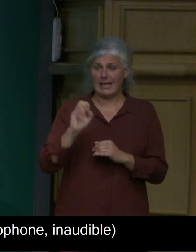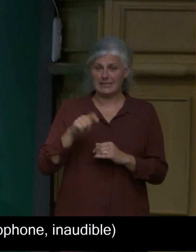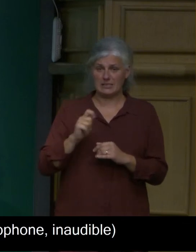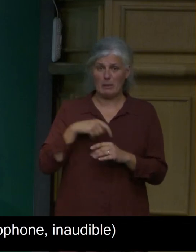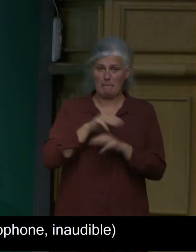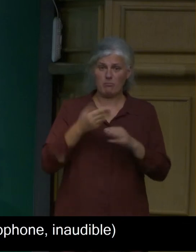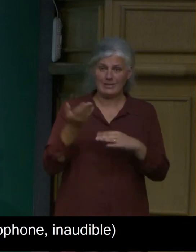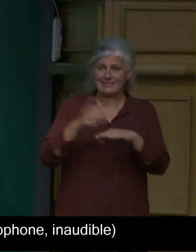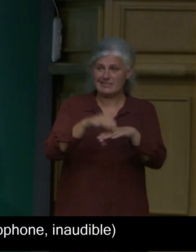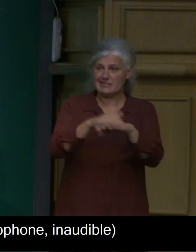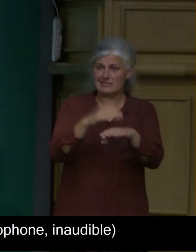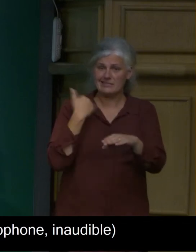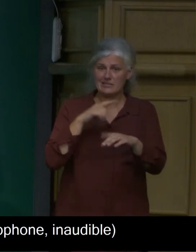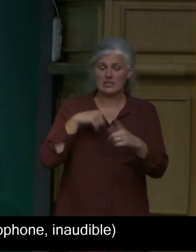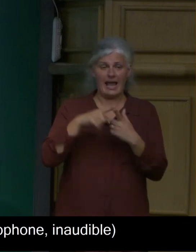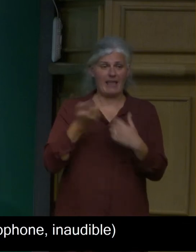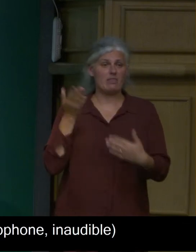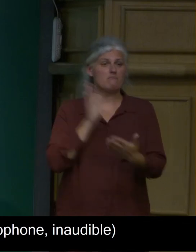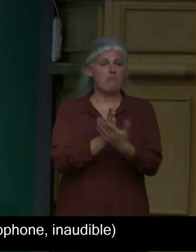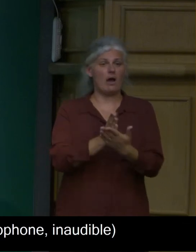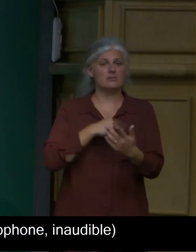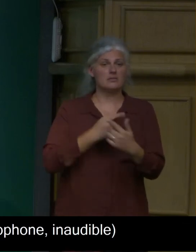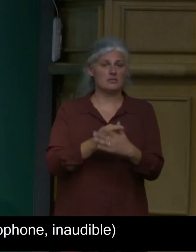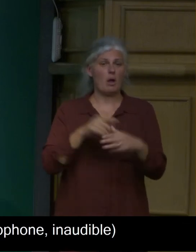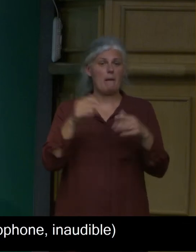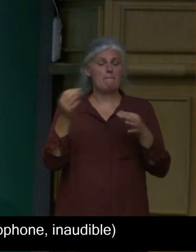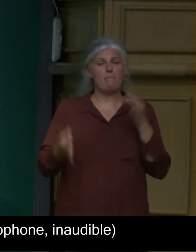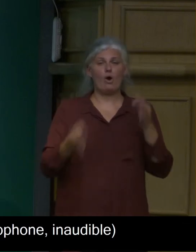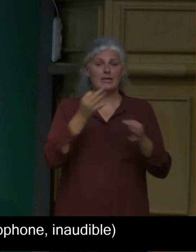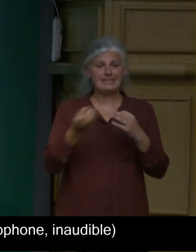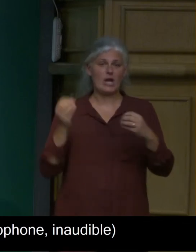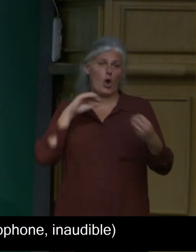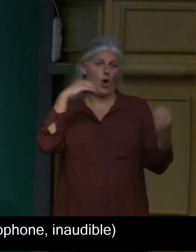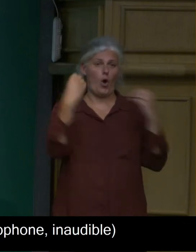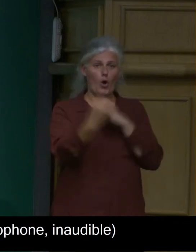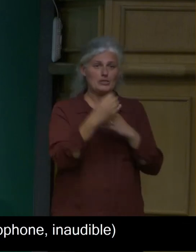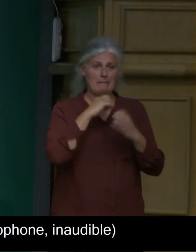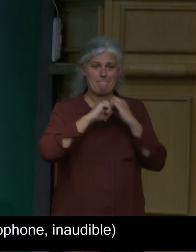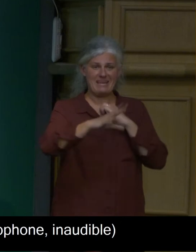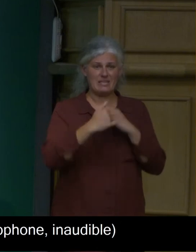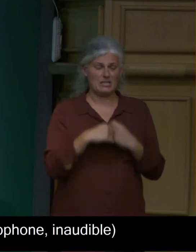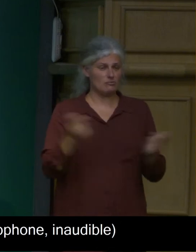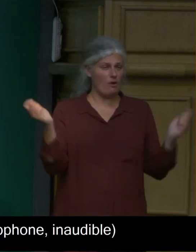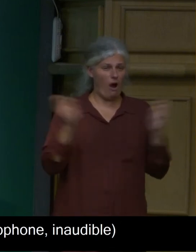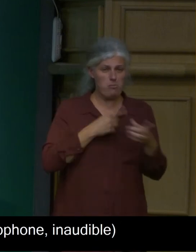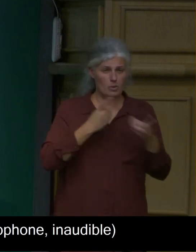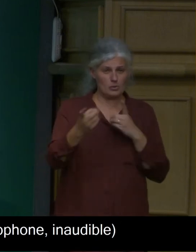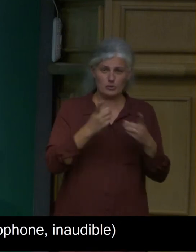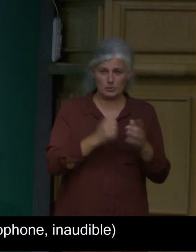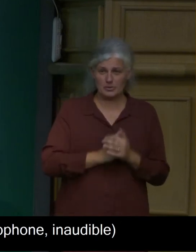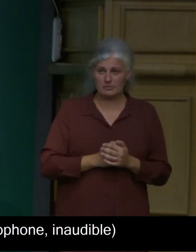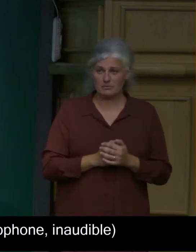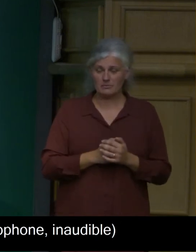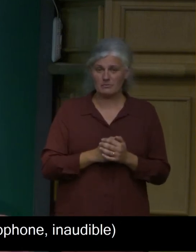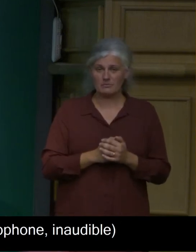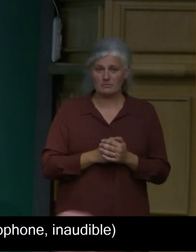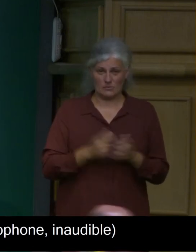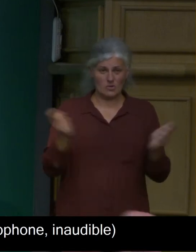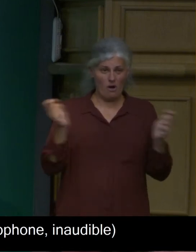and they banned charges they banned political oppositions they banned media it's absolutely it raises what they're doing